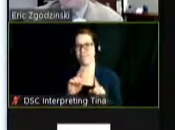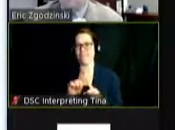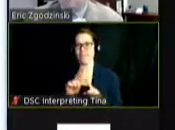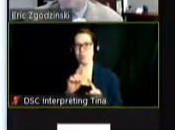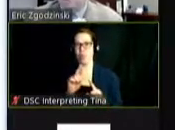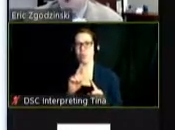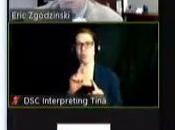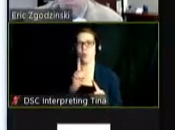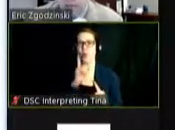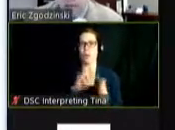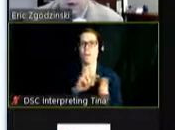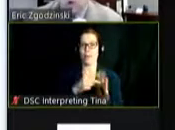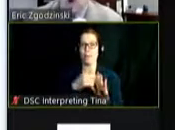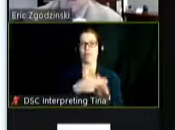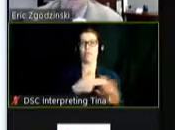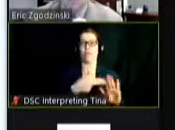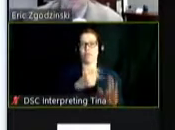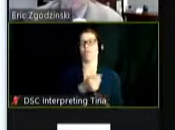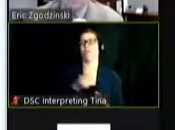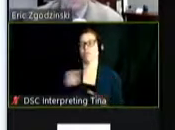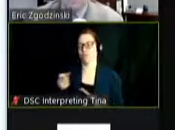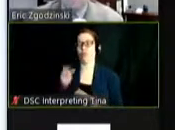into that 1B category.